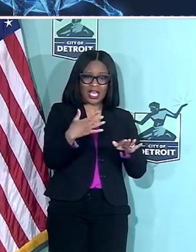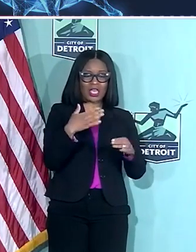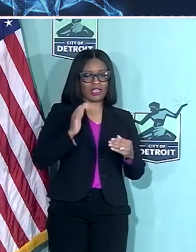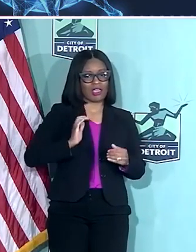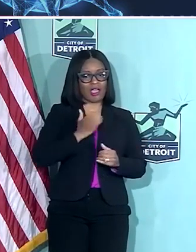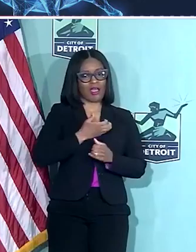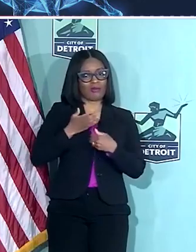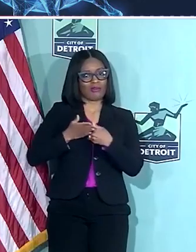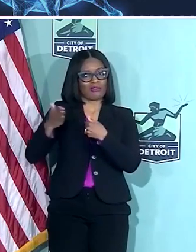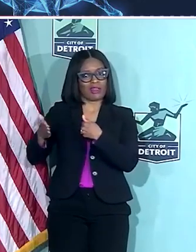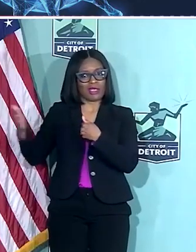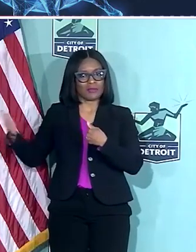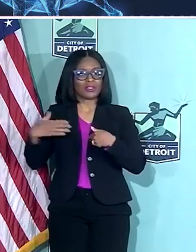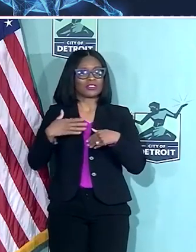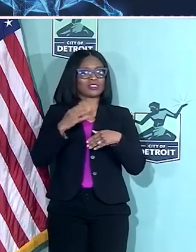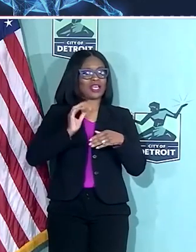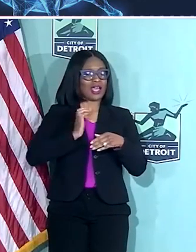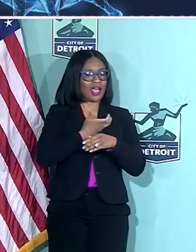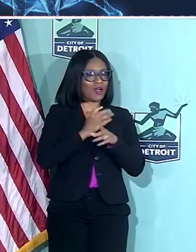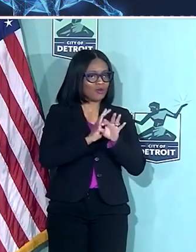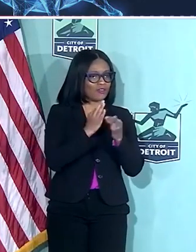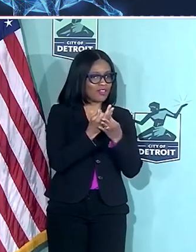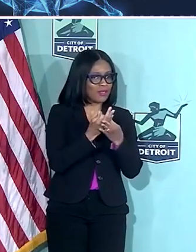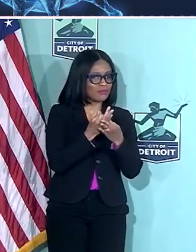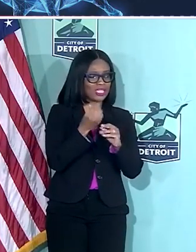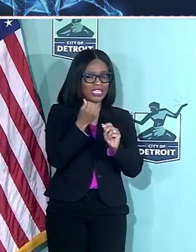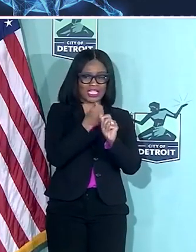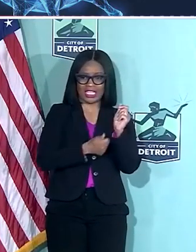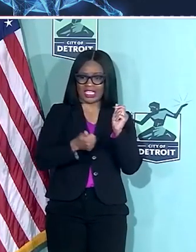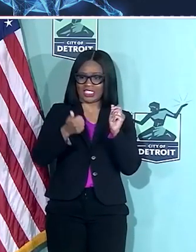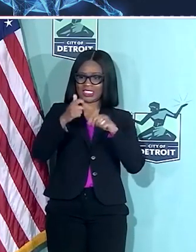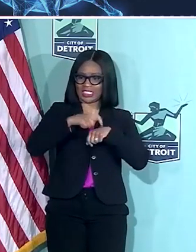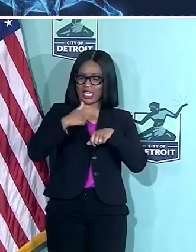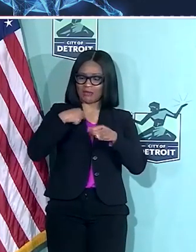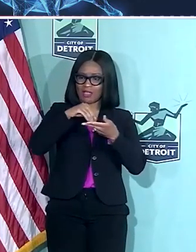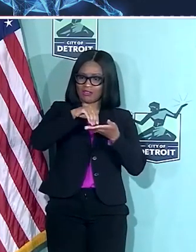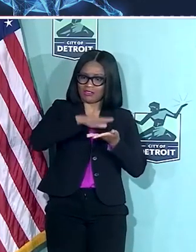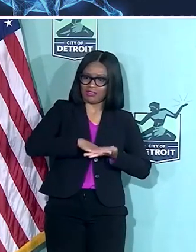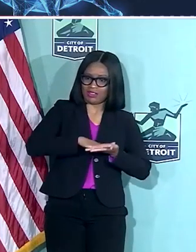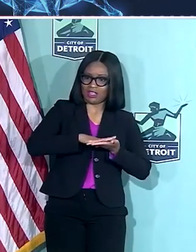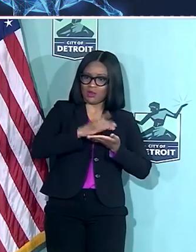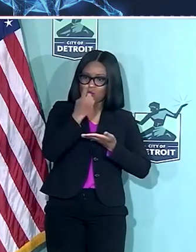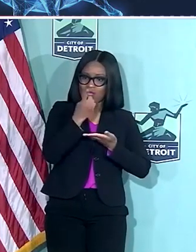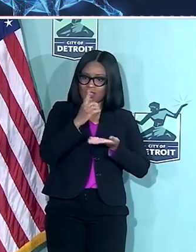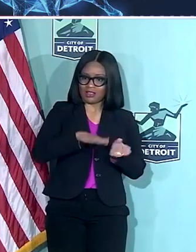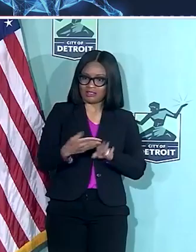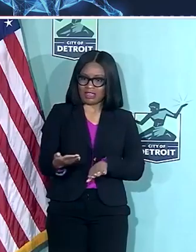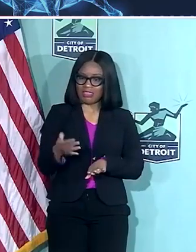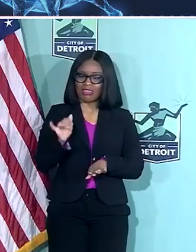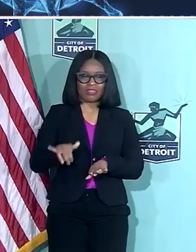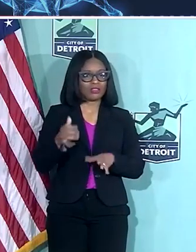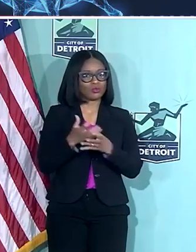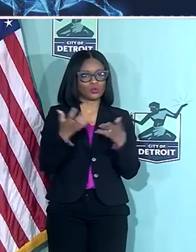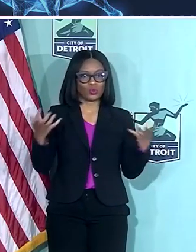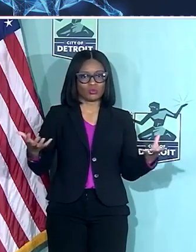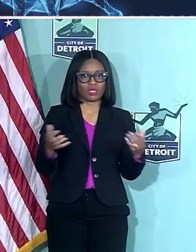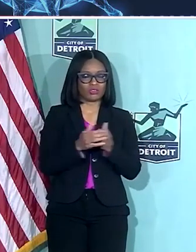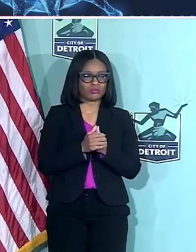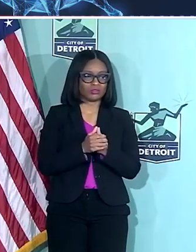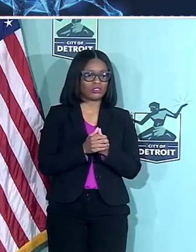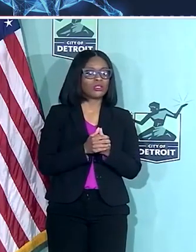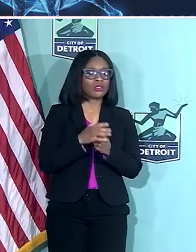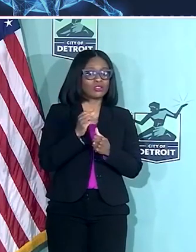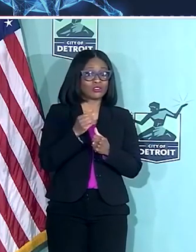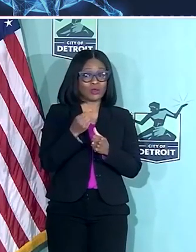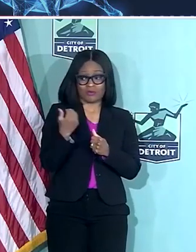and each reported death is one too many. So we stand with you and mourn these losses. Now, the past weekend,